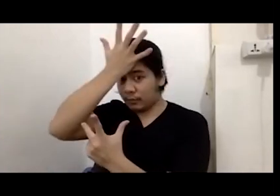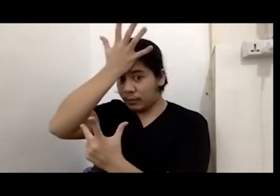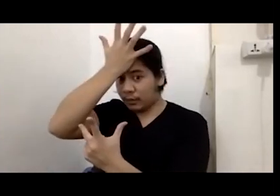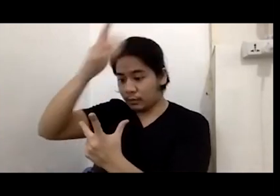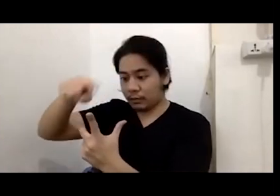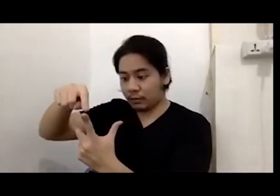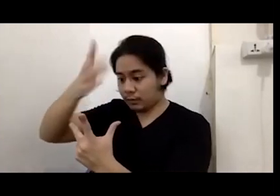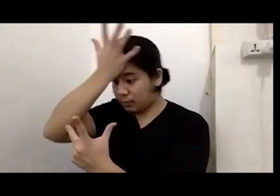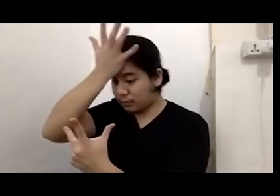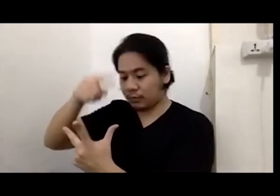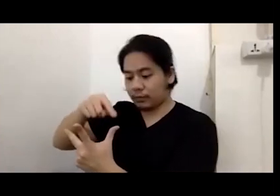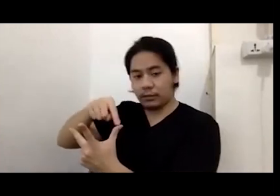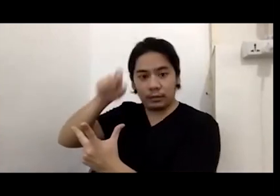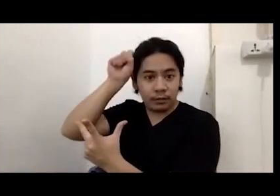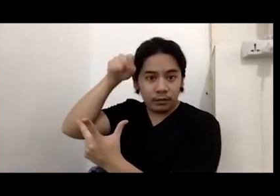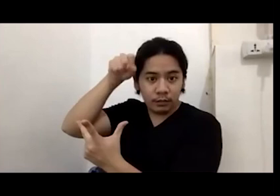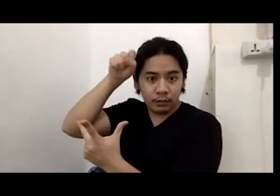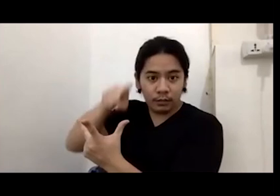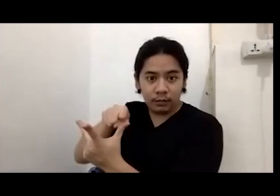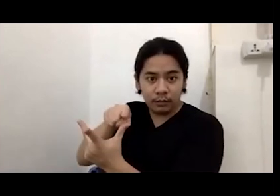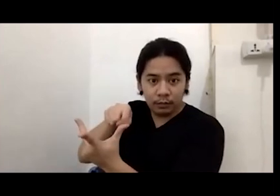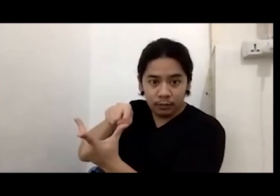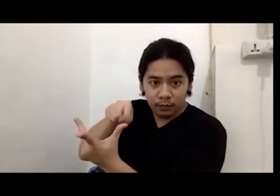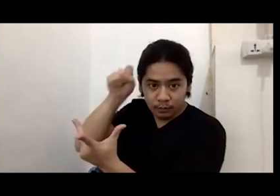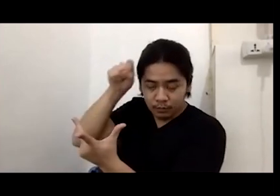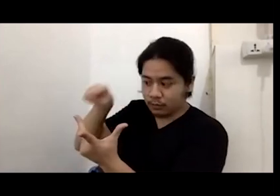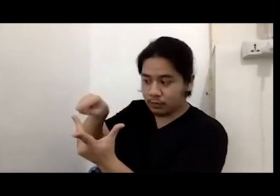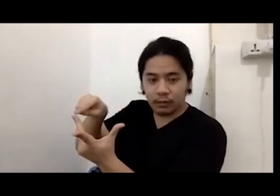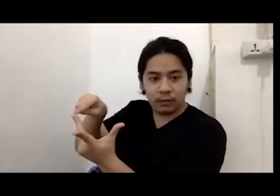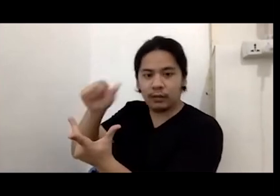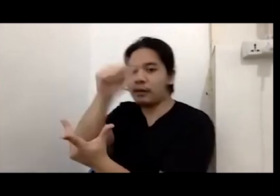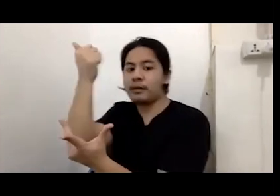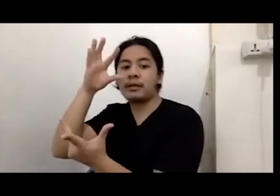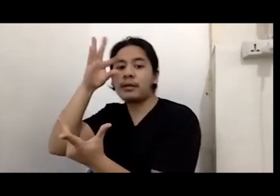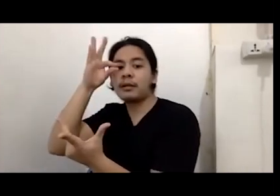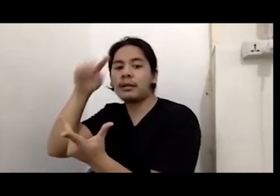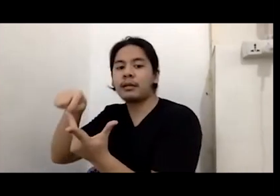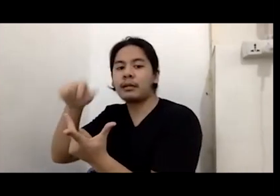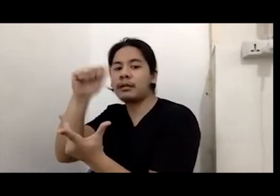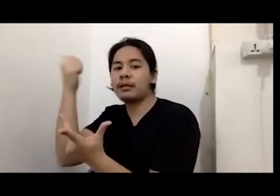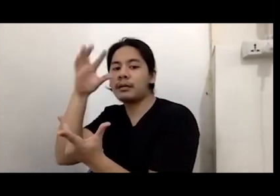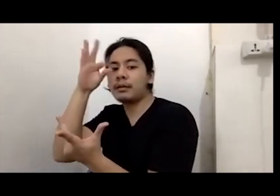column. So the second one, so with Peebs and Jacques, right?